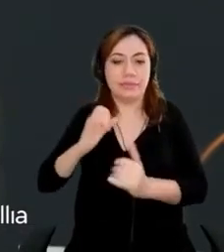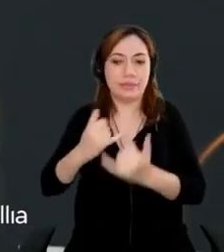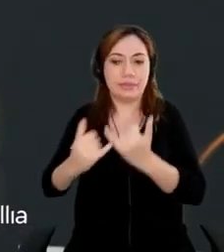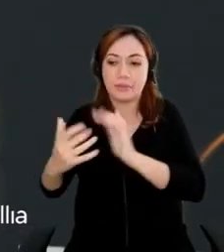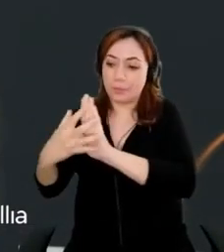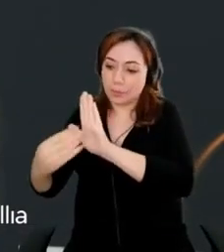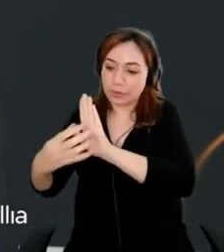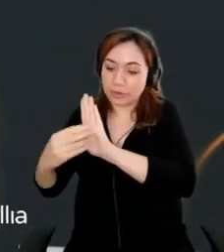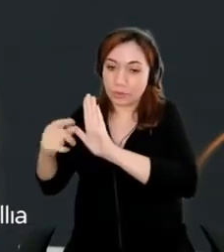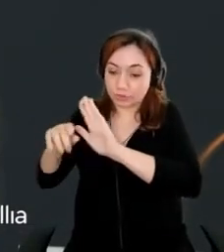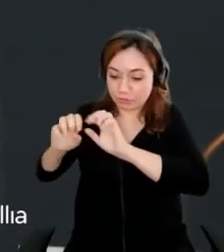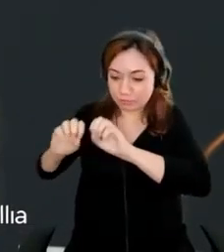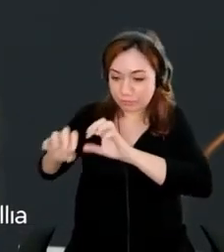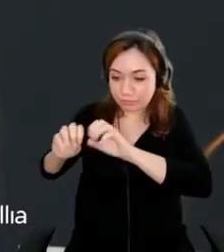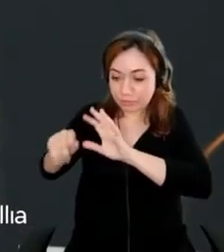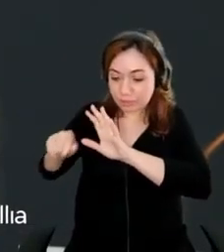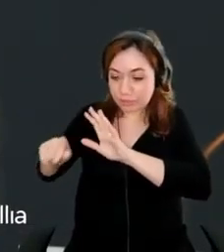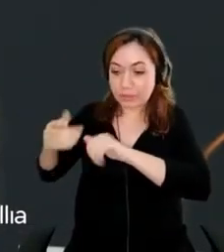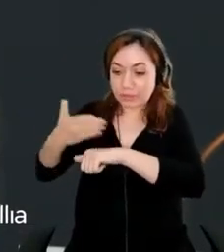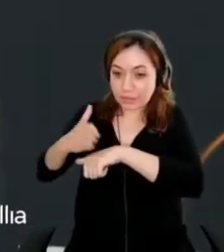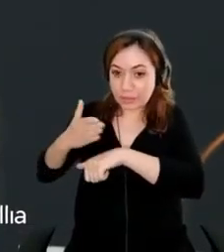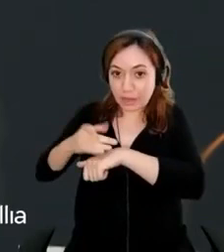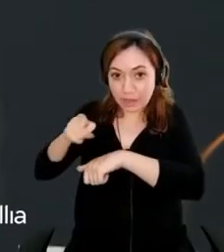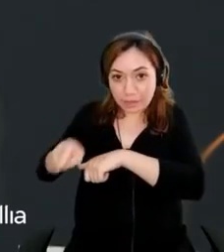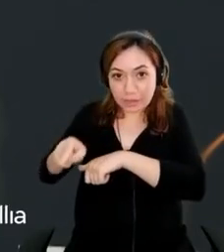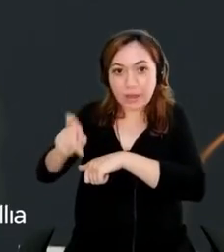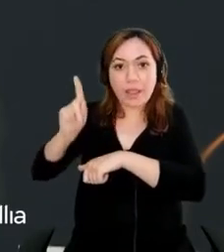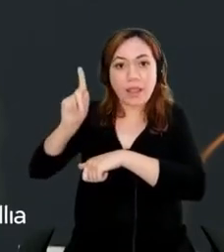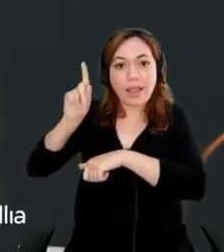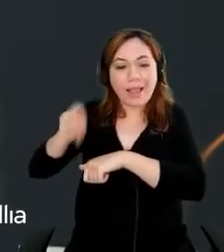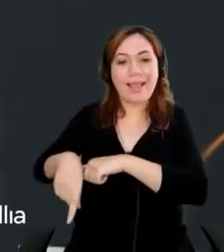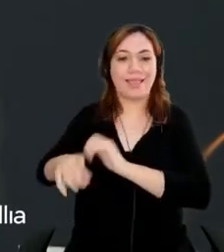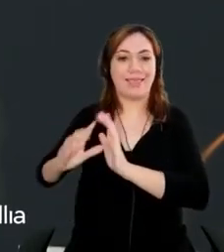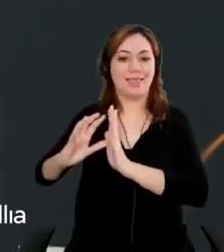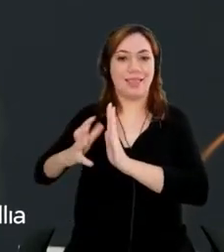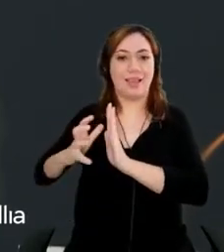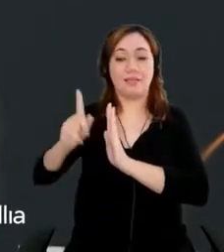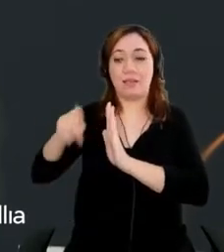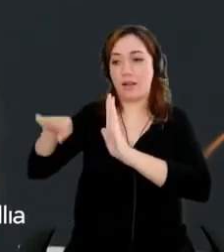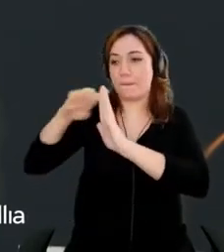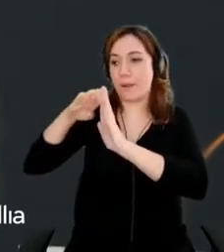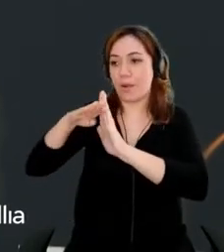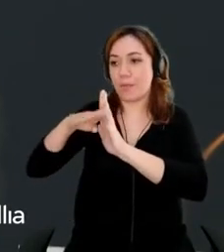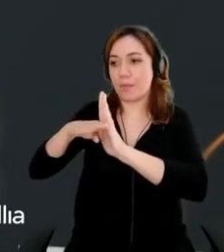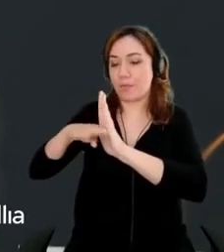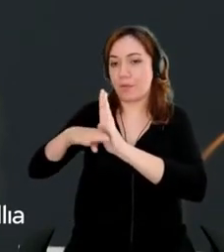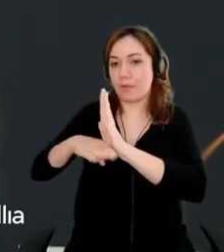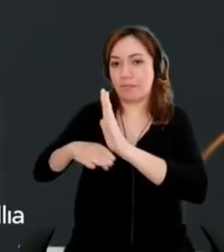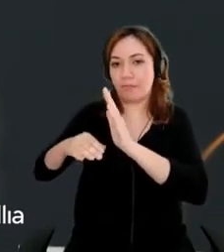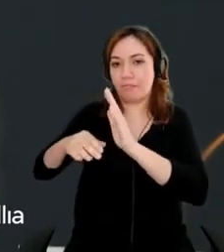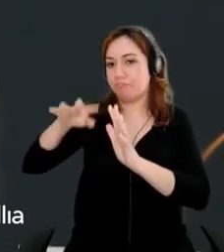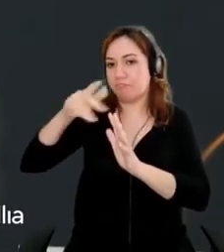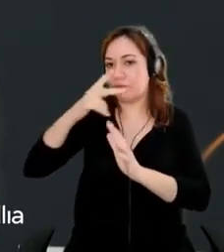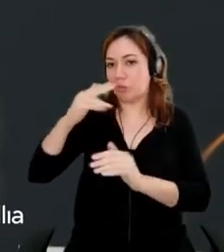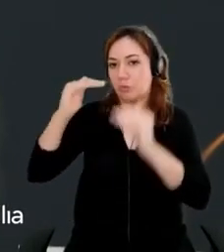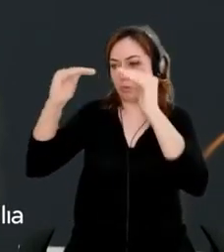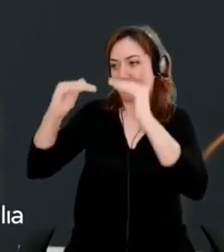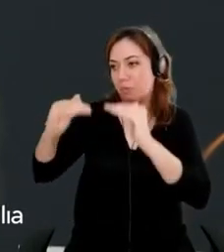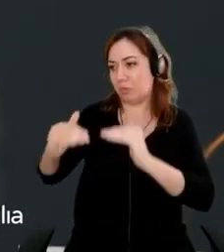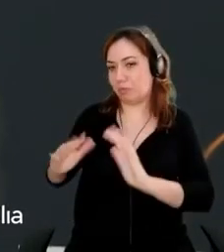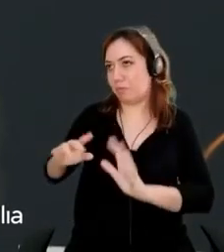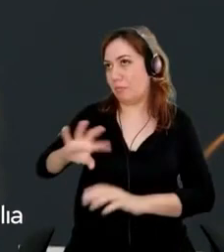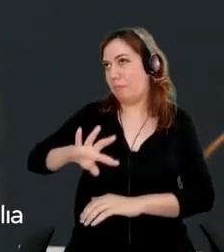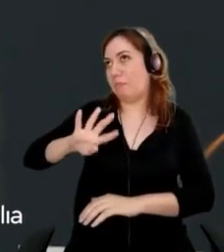is data. It's a bunch of parameters, you know, a billion parameters or something, and the settings for those parameters,